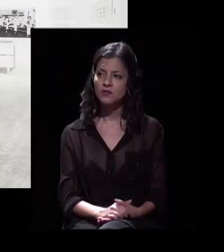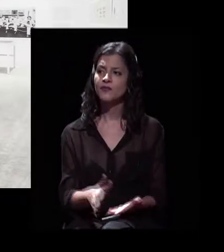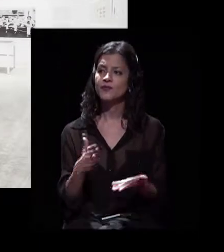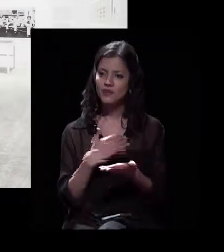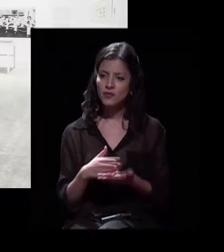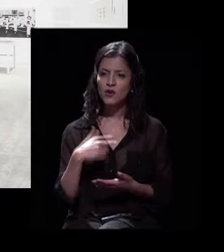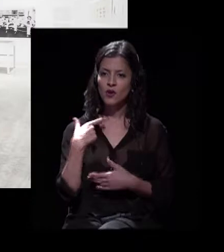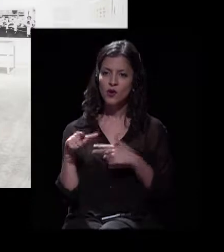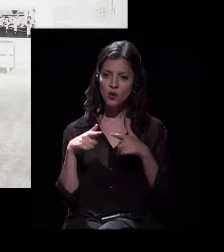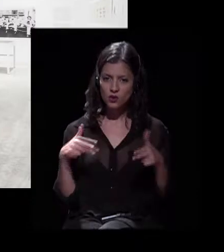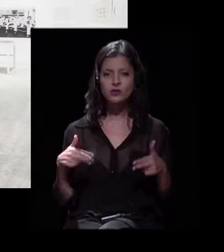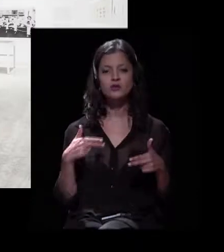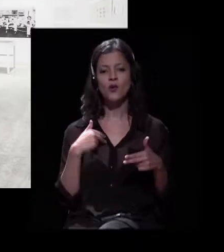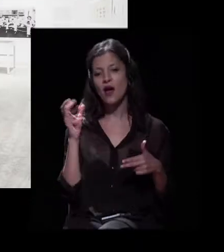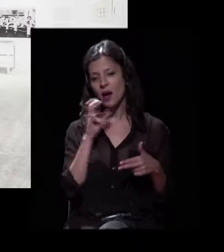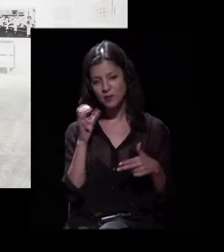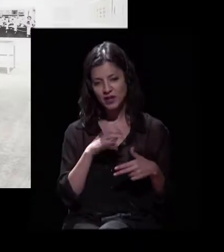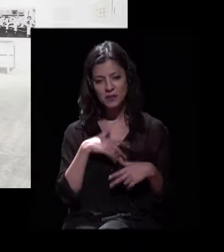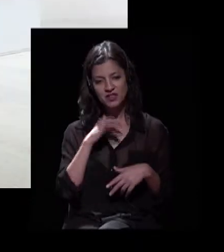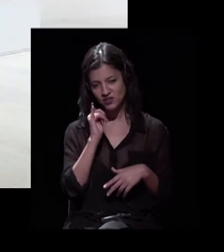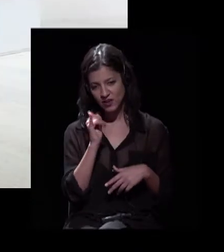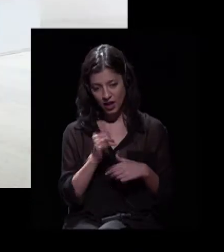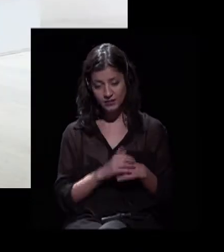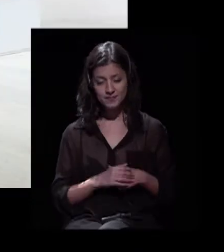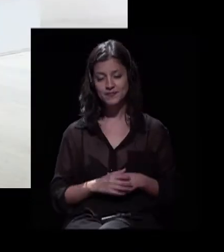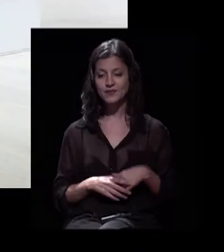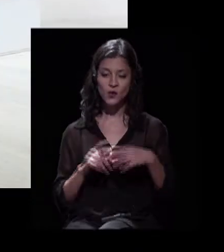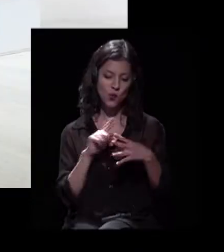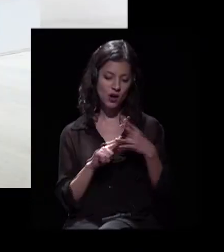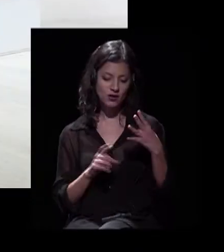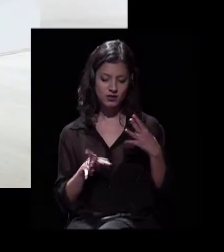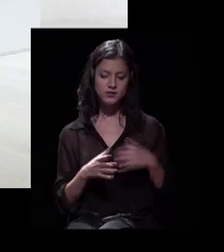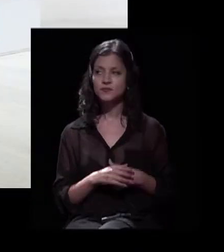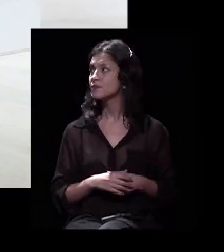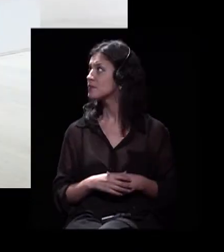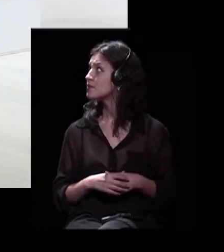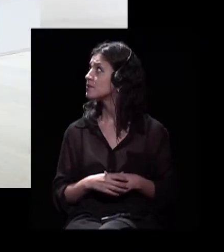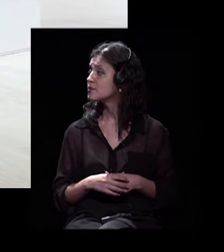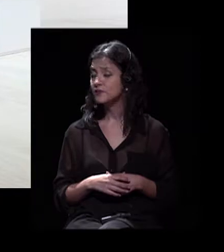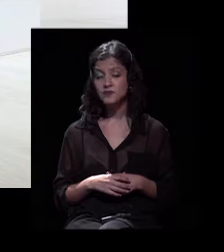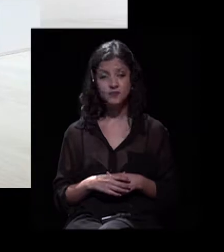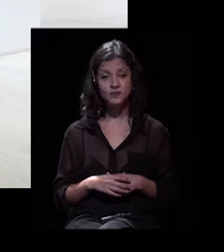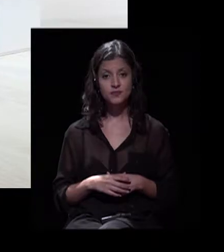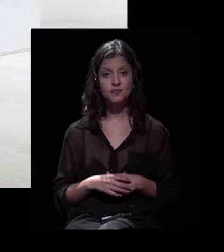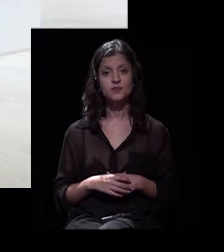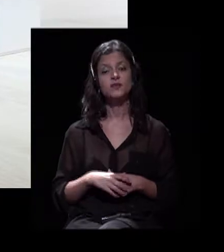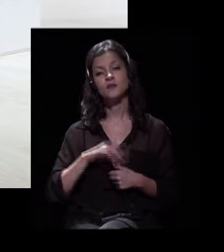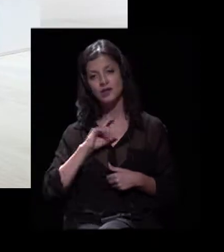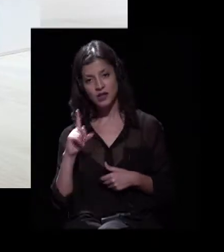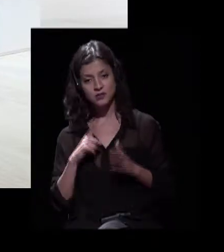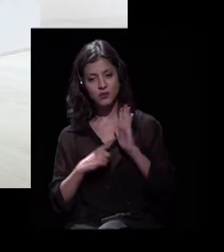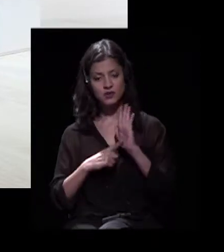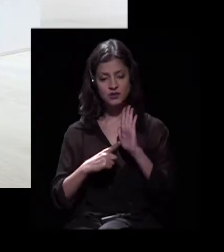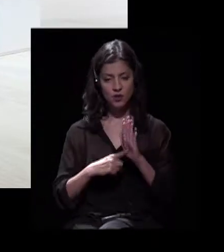have left is there's, in the exhibition, there was a constant tension between the logic of